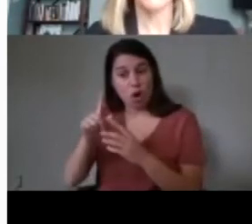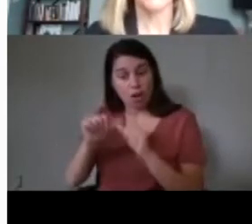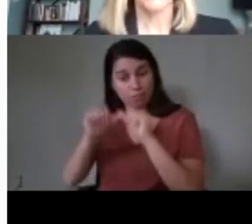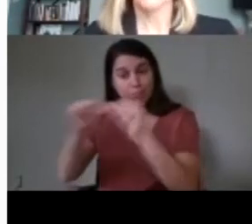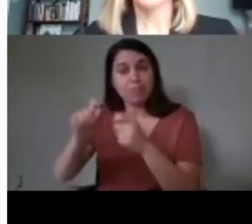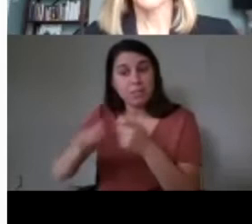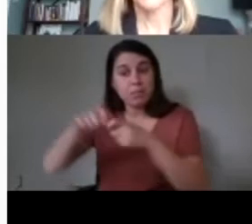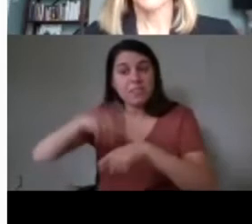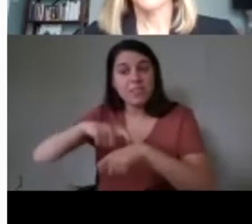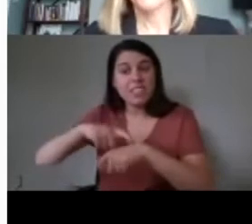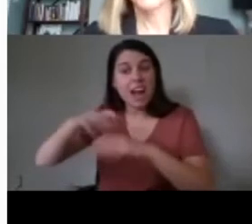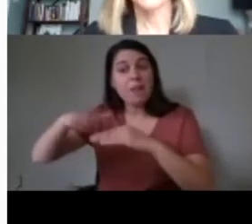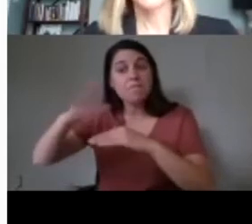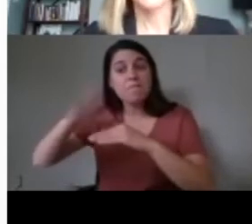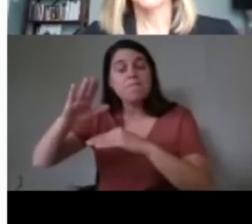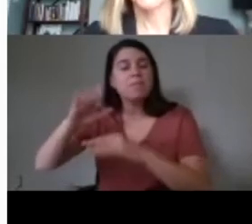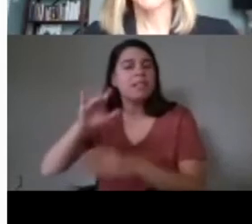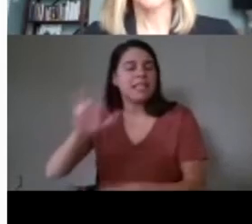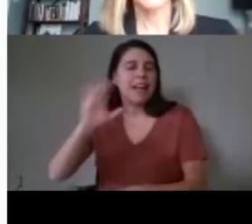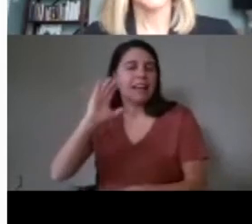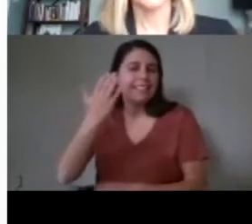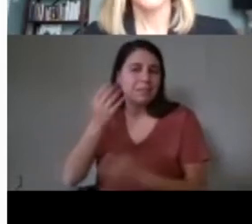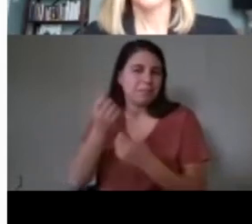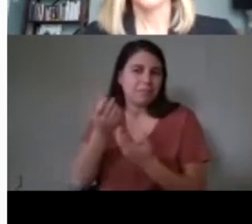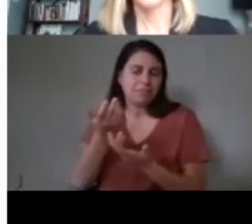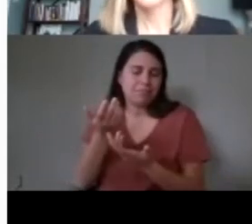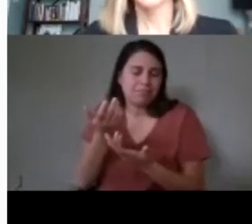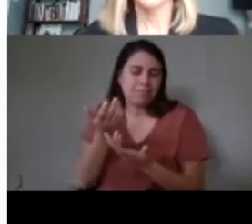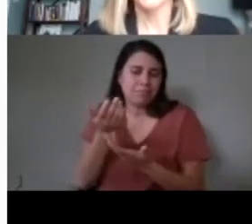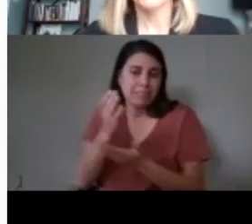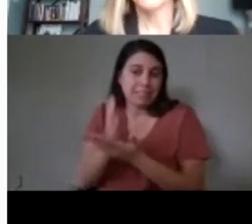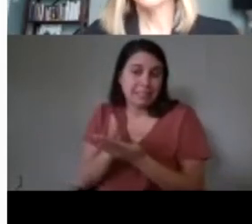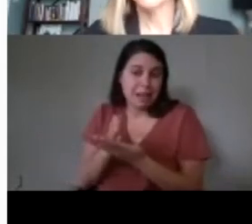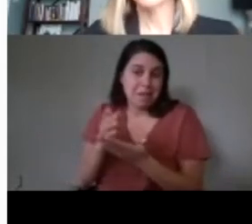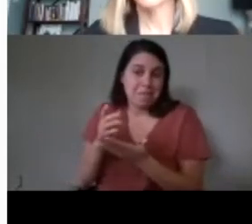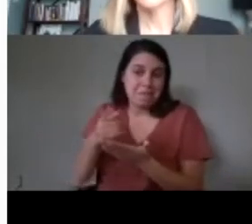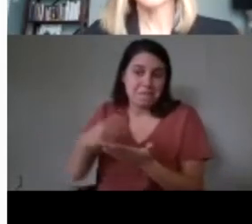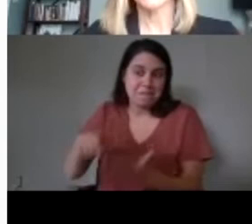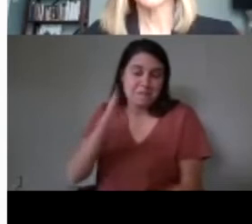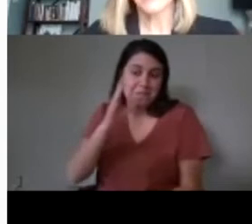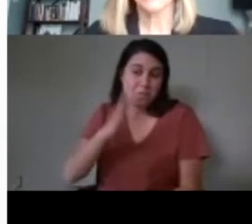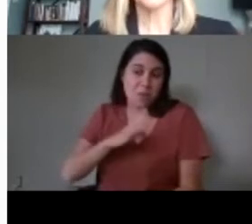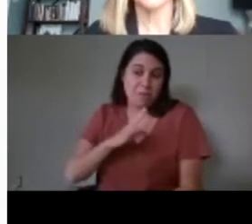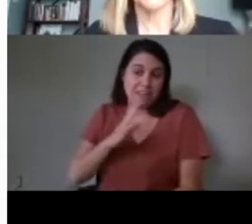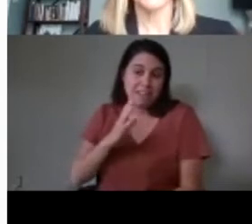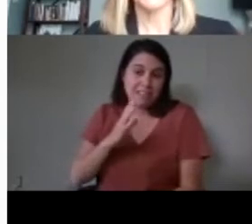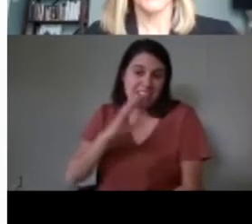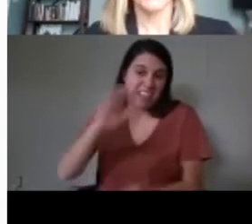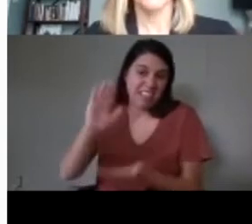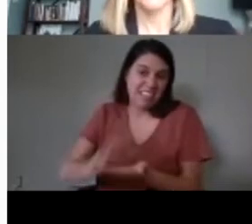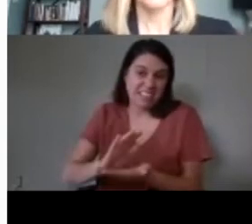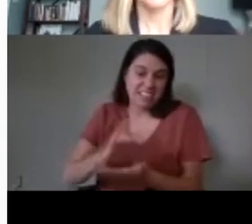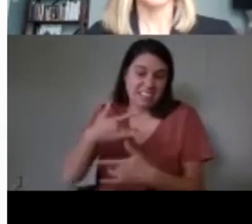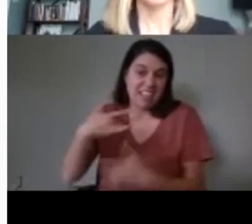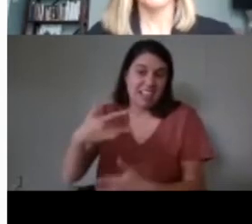time in the prisons, for some reason, those women seemed just less apt to